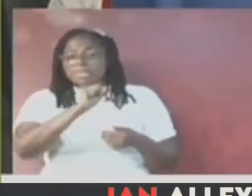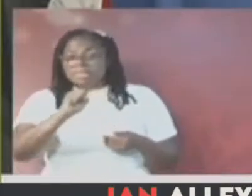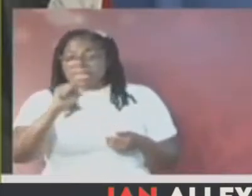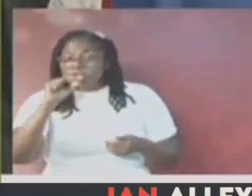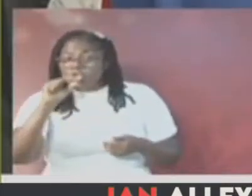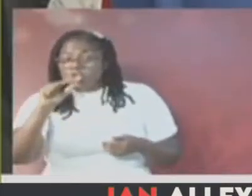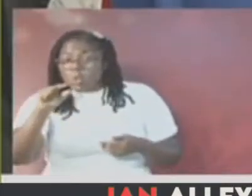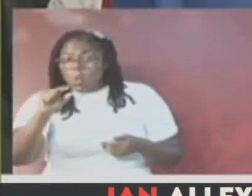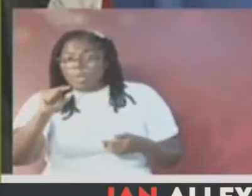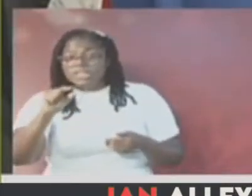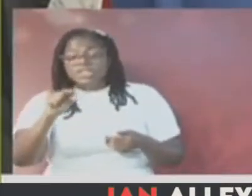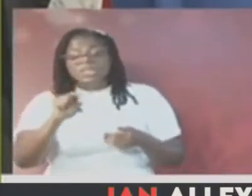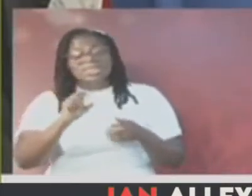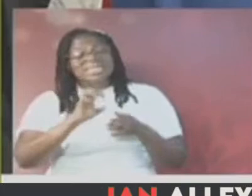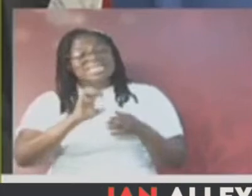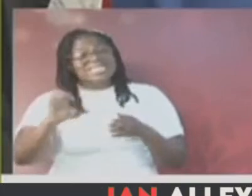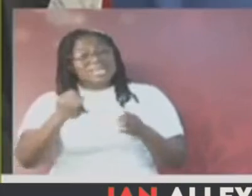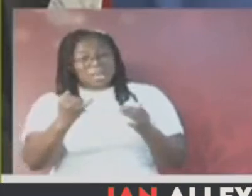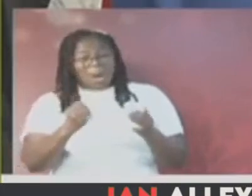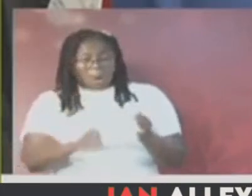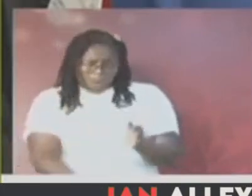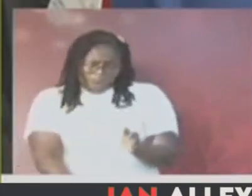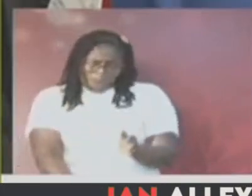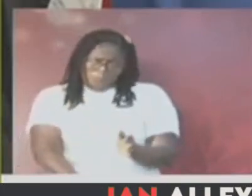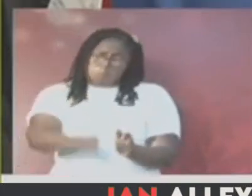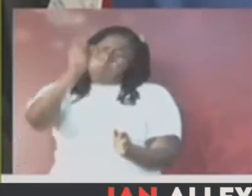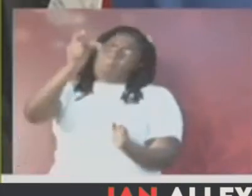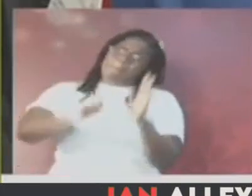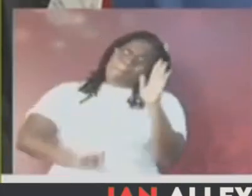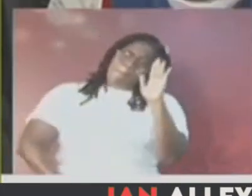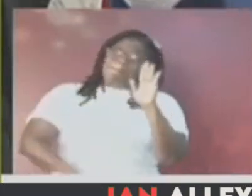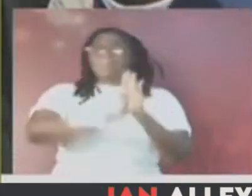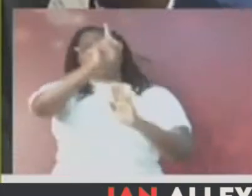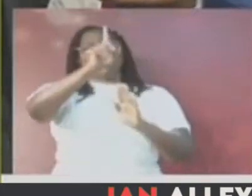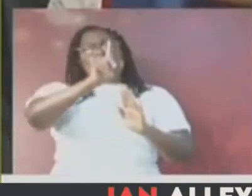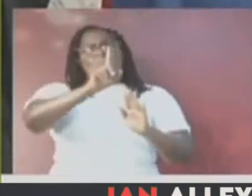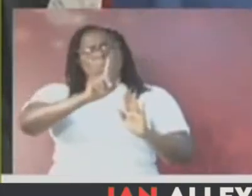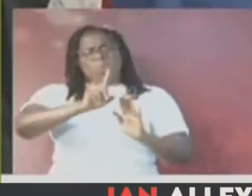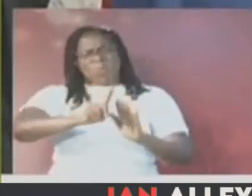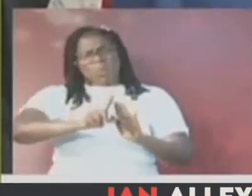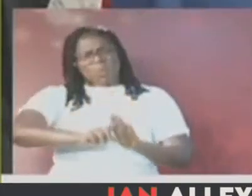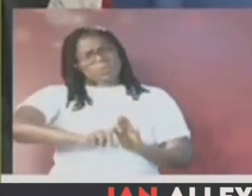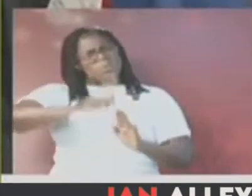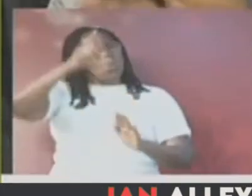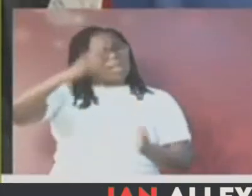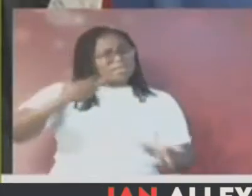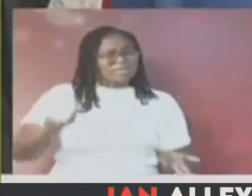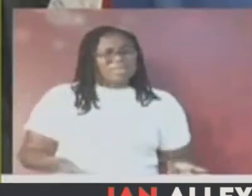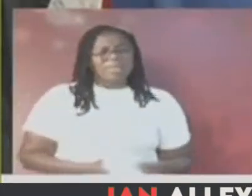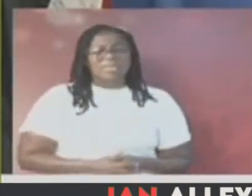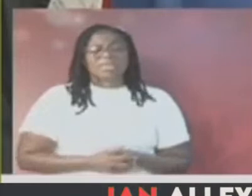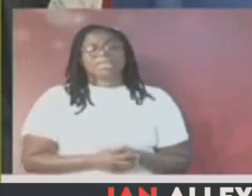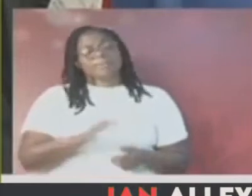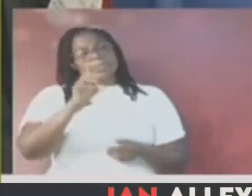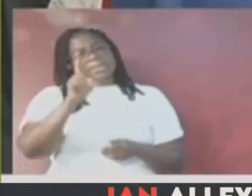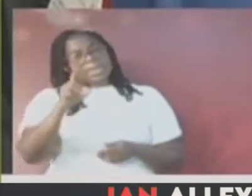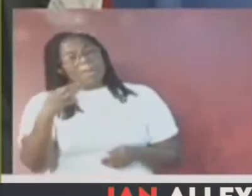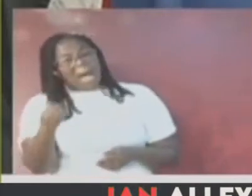the tallest of the spikes, and St. George West, which is the Diego Martin, Carenage, Port of Spain area,